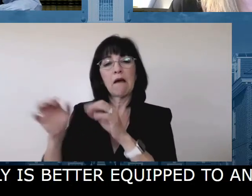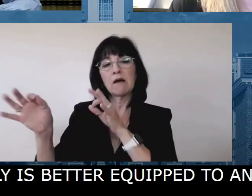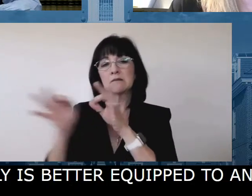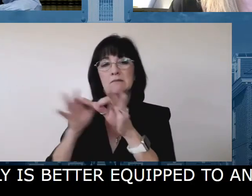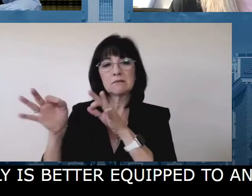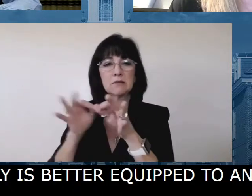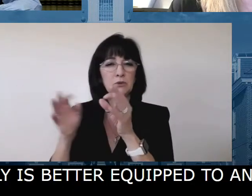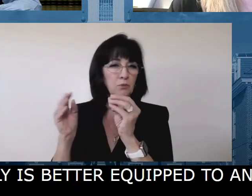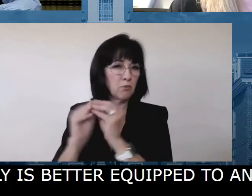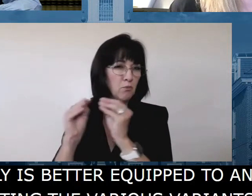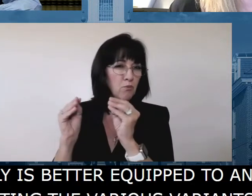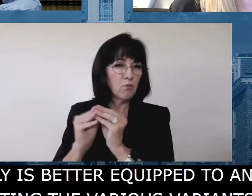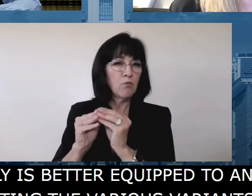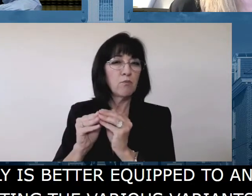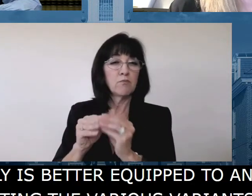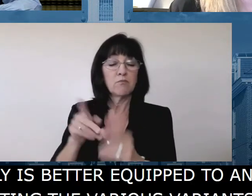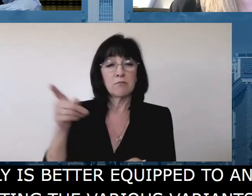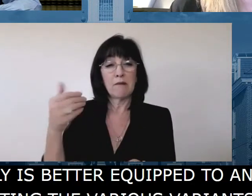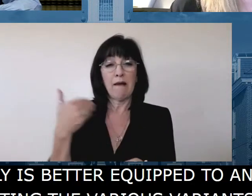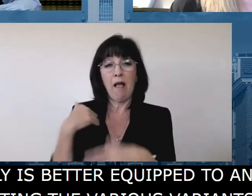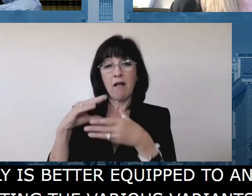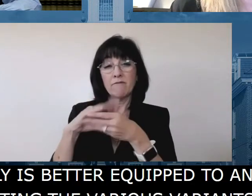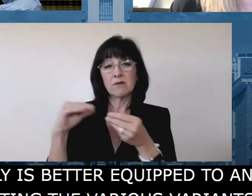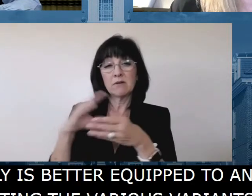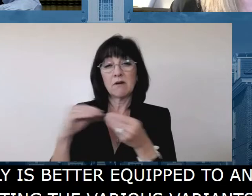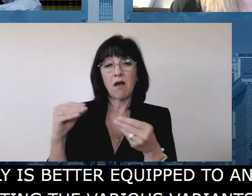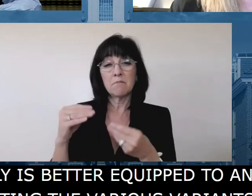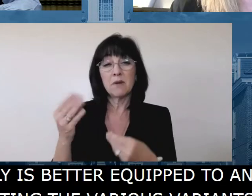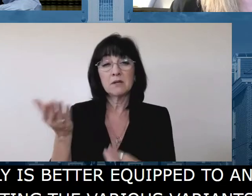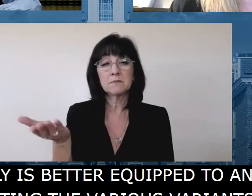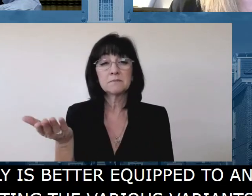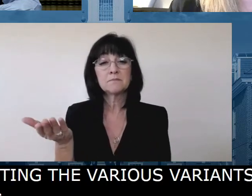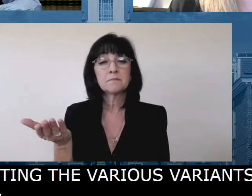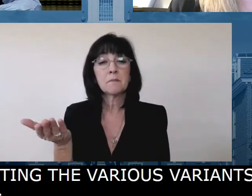this vaccine from overwhelming us.